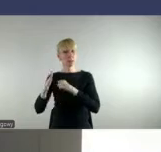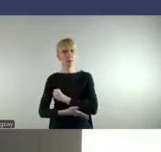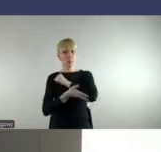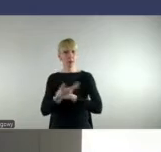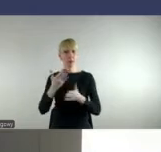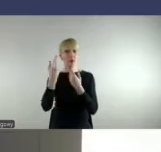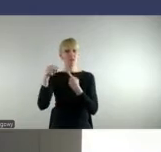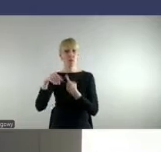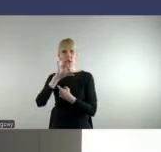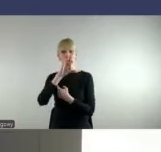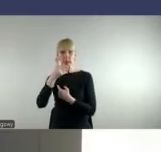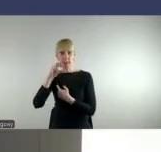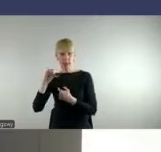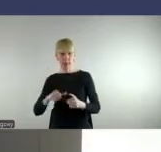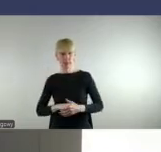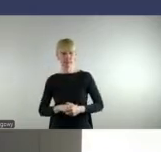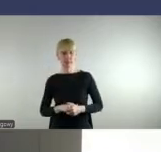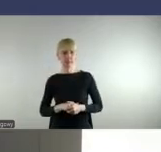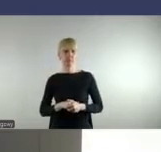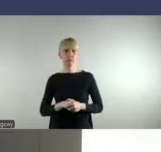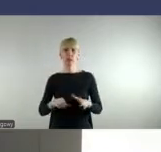based on SMS notification.